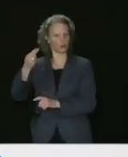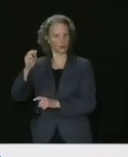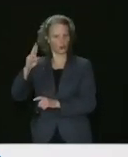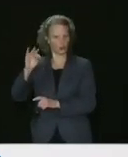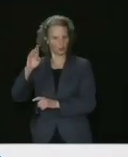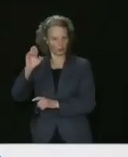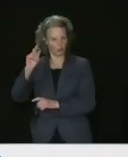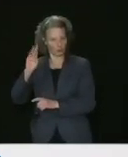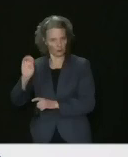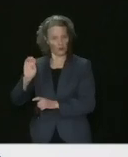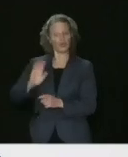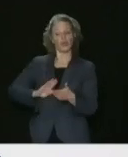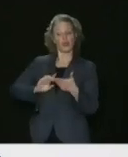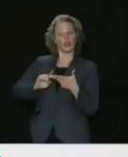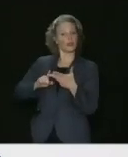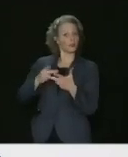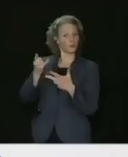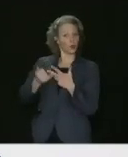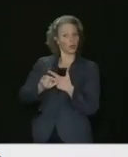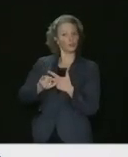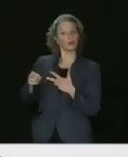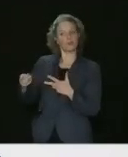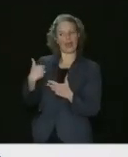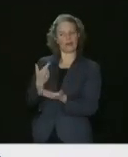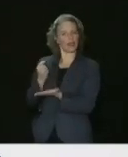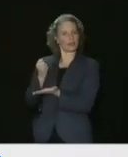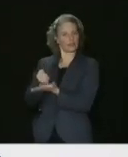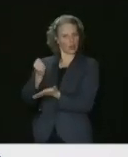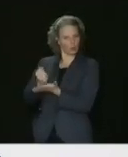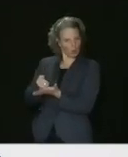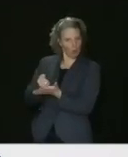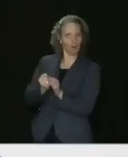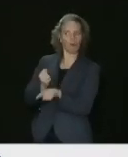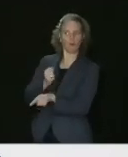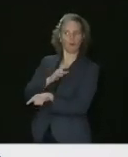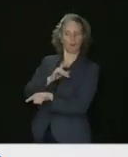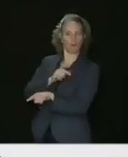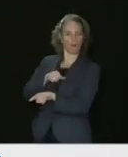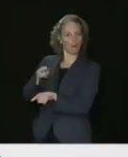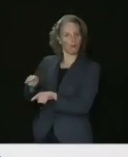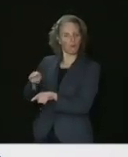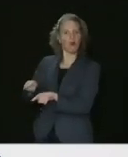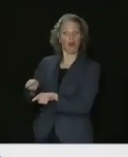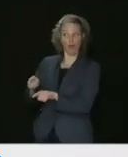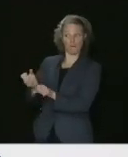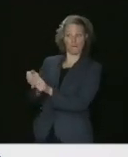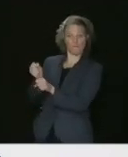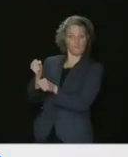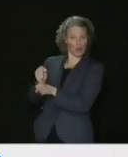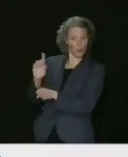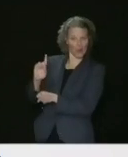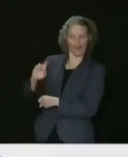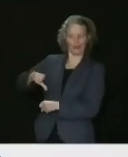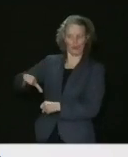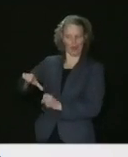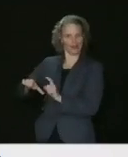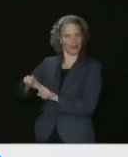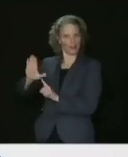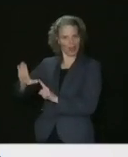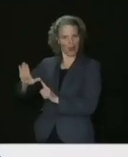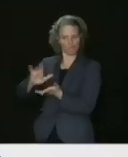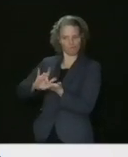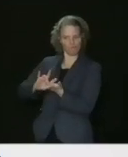develop and evolve the therapeutic sector, a true Quebec